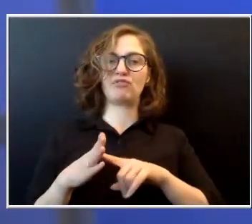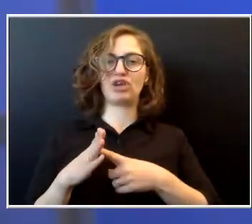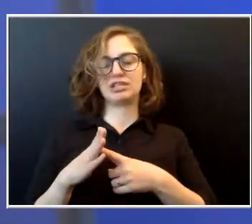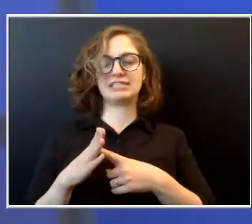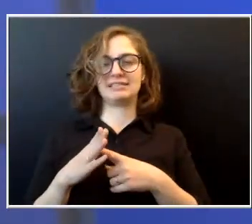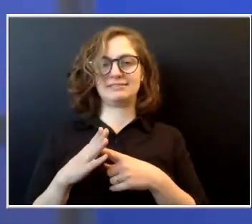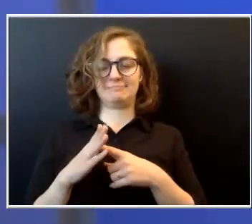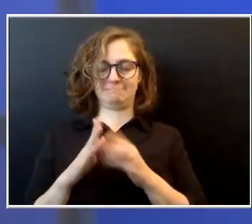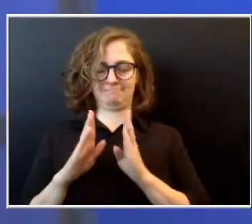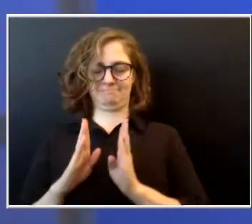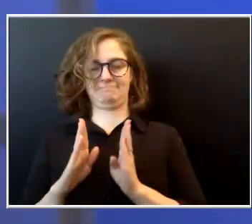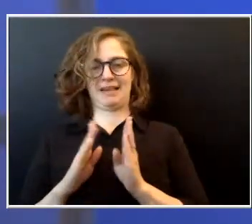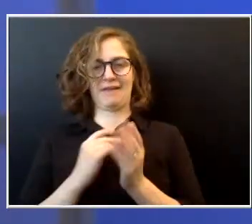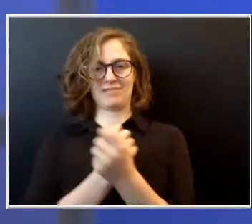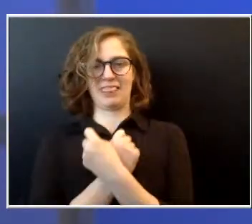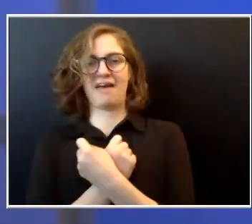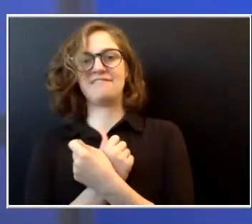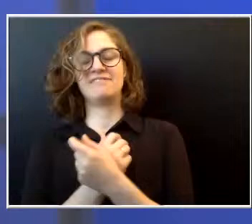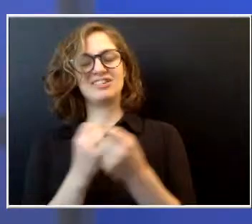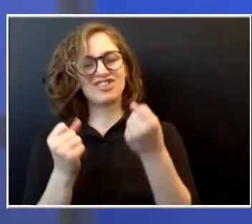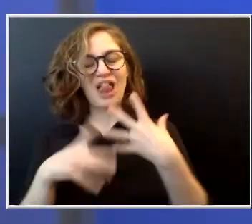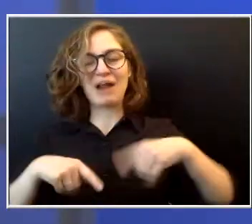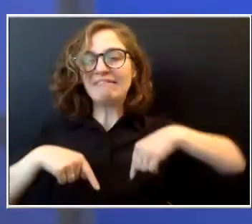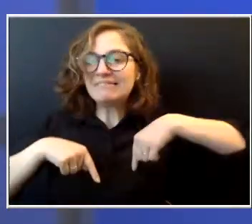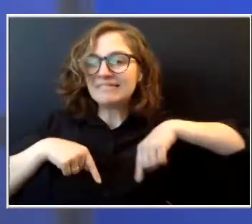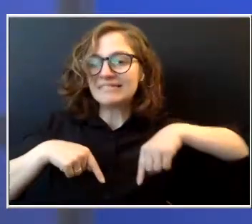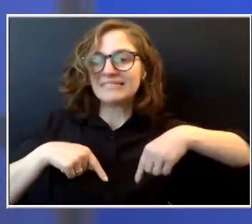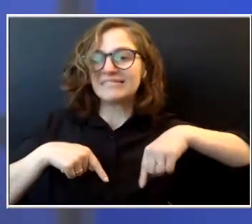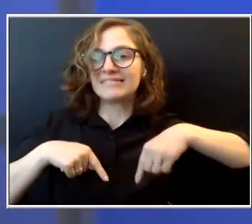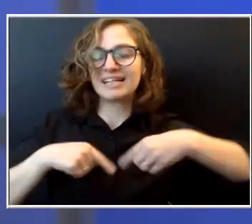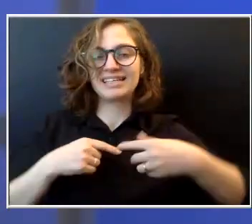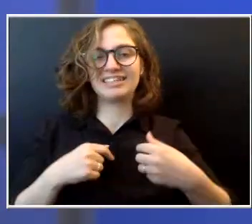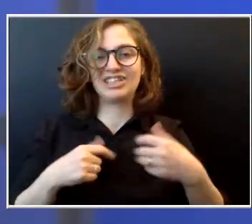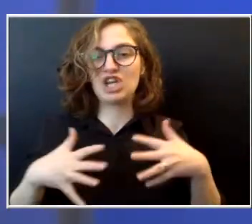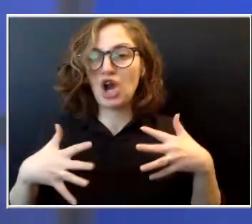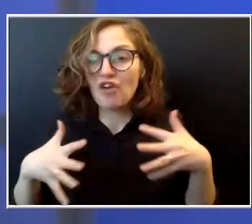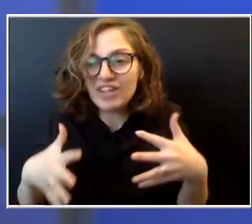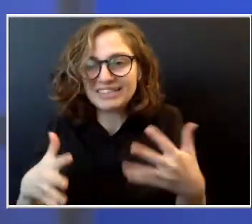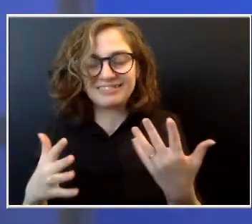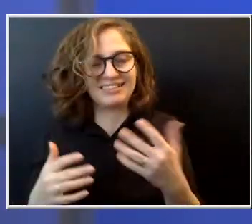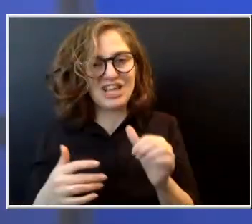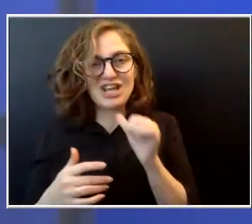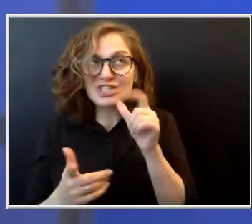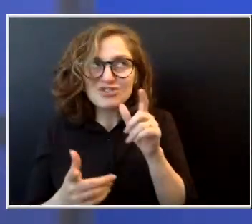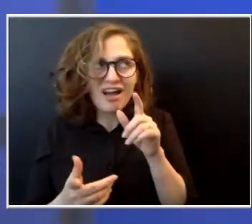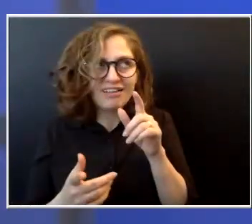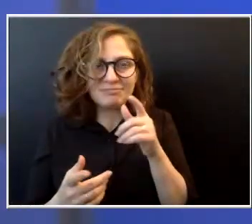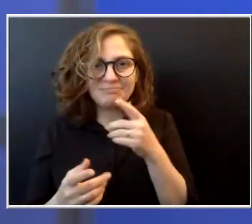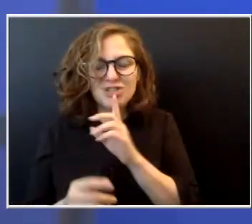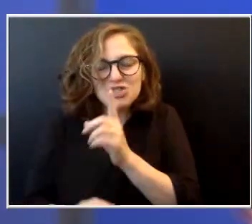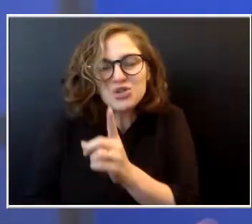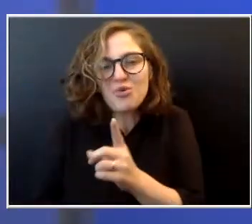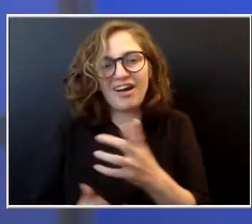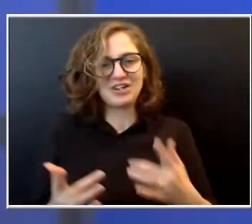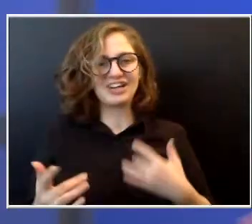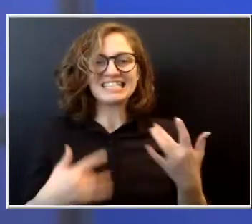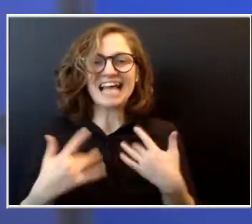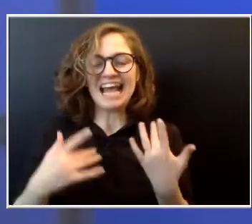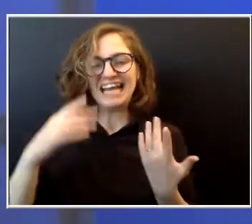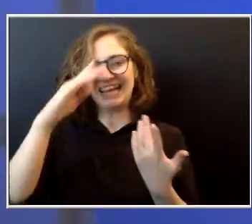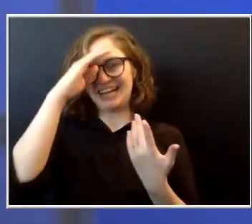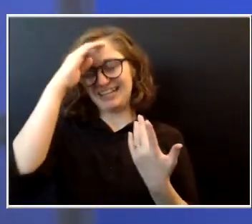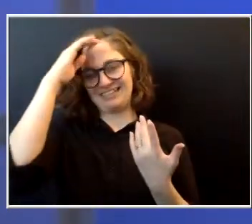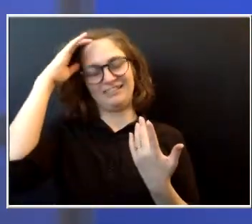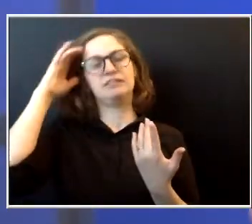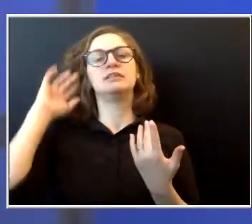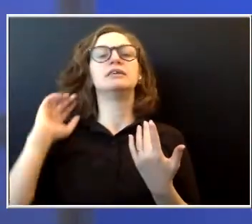there's a lot of nervousness there because it's not certain, and there's excitement, and it's and to be clear, anxiety and